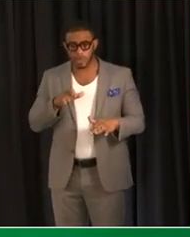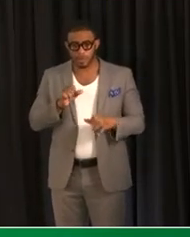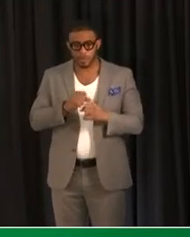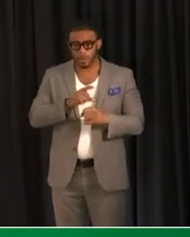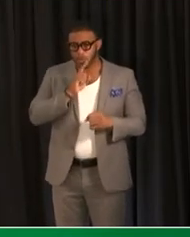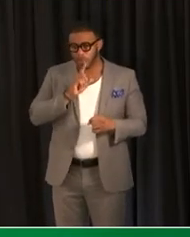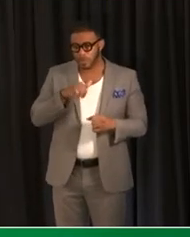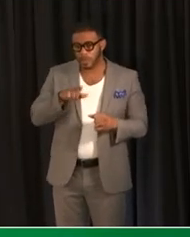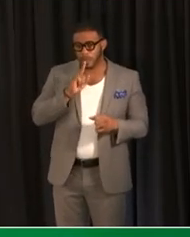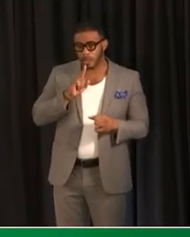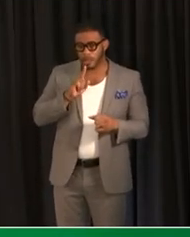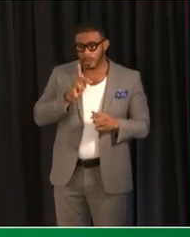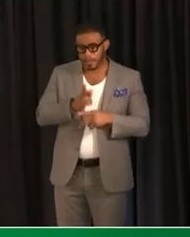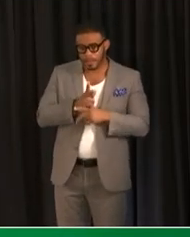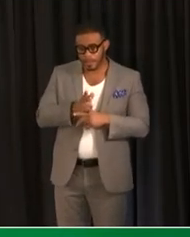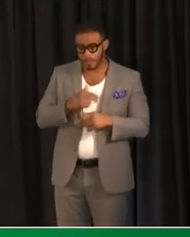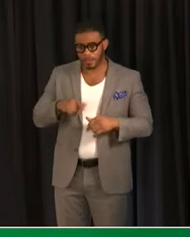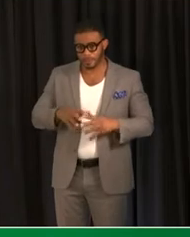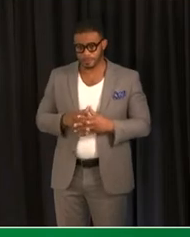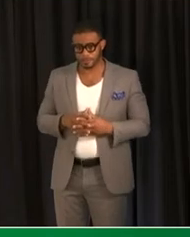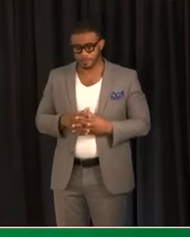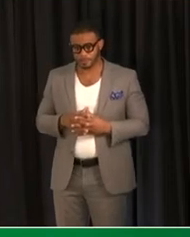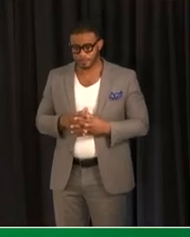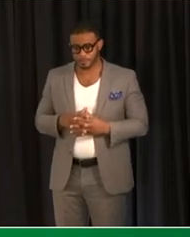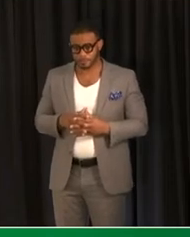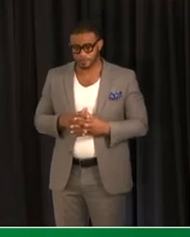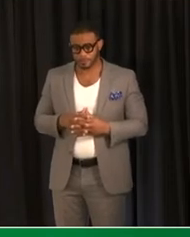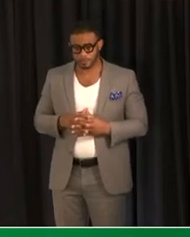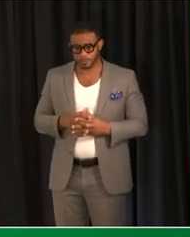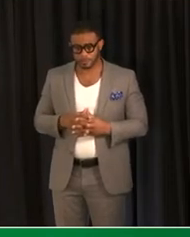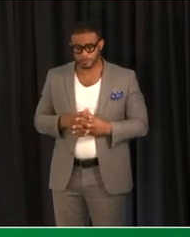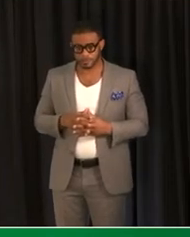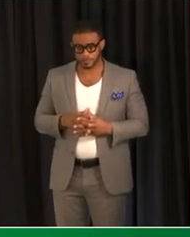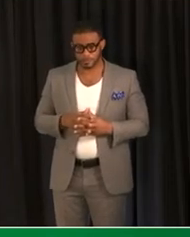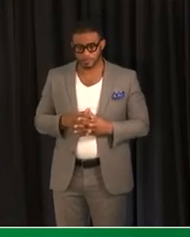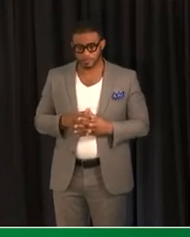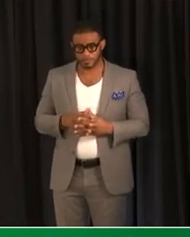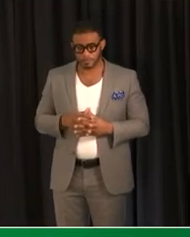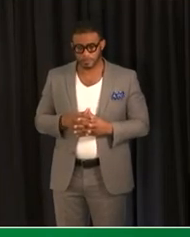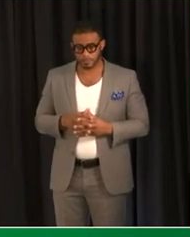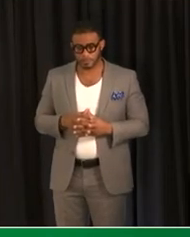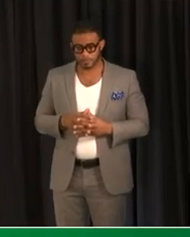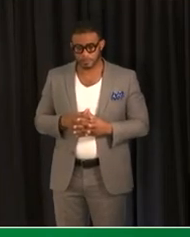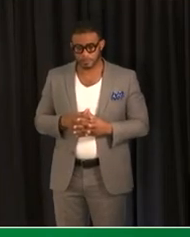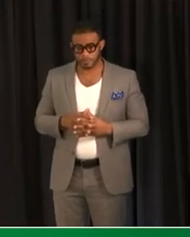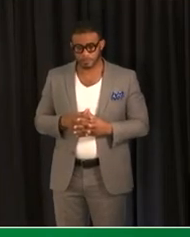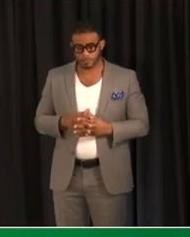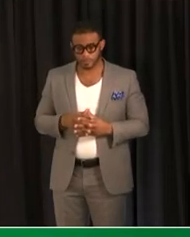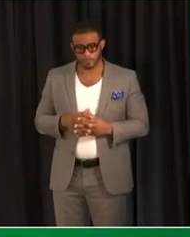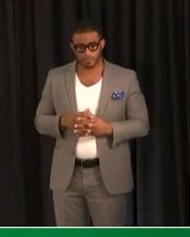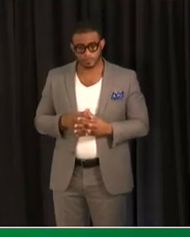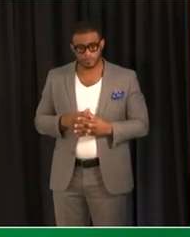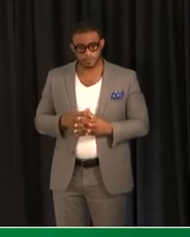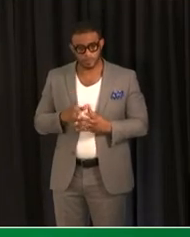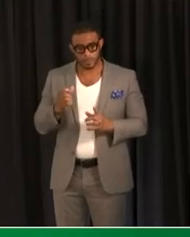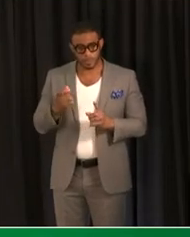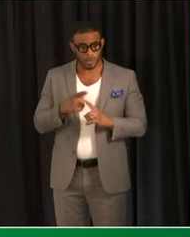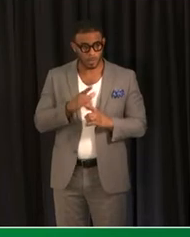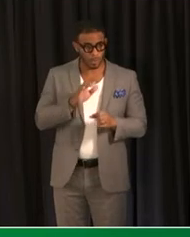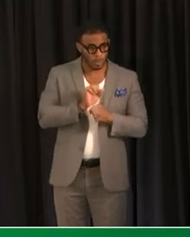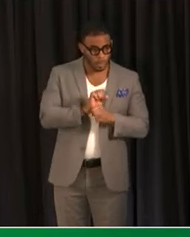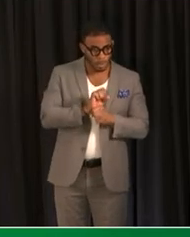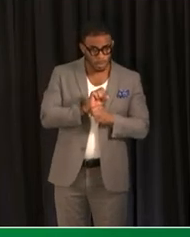have to make sure that they are taken care of. Y pues tratamos de salir al trabajo, de ser We go out puntuales. to work,